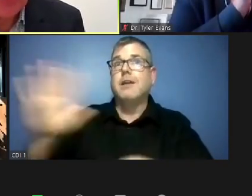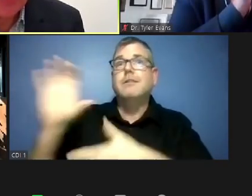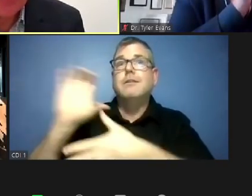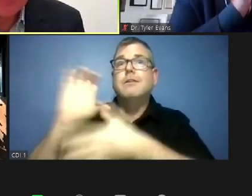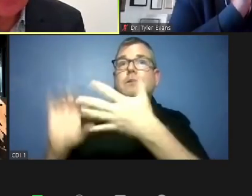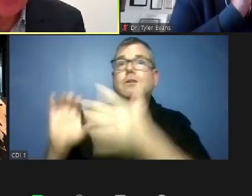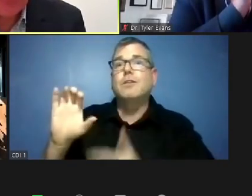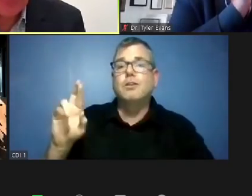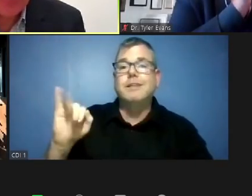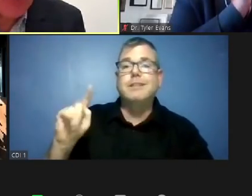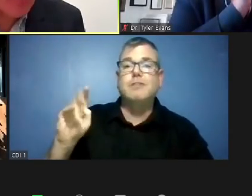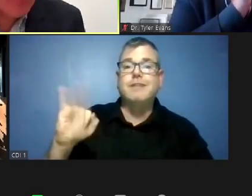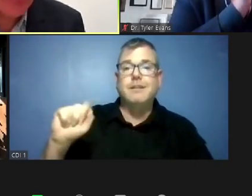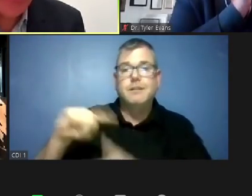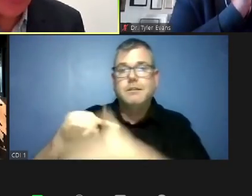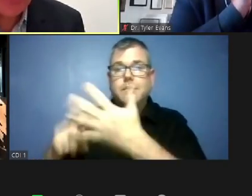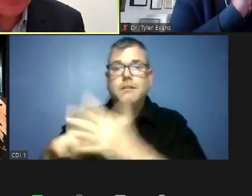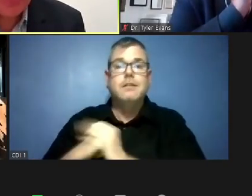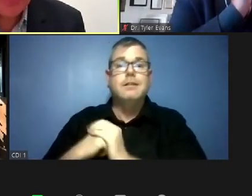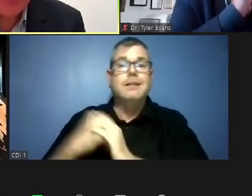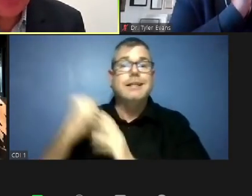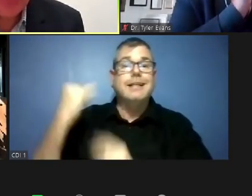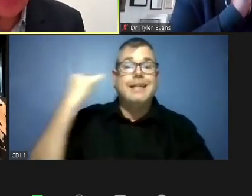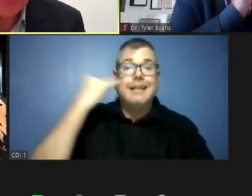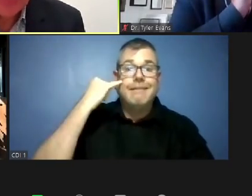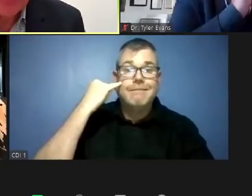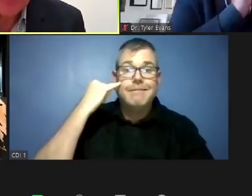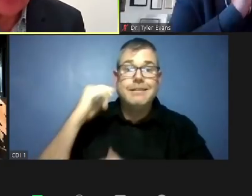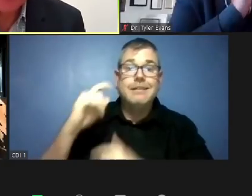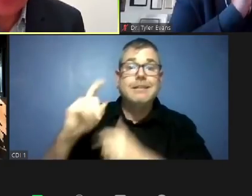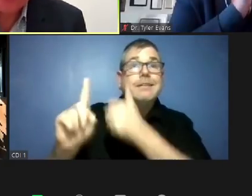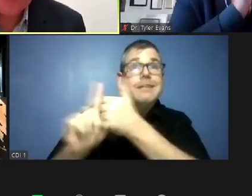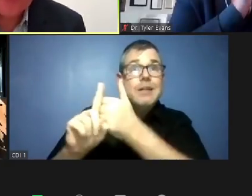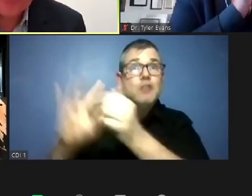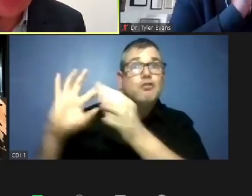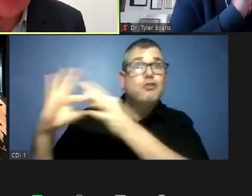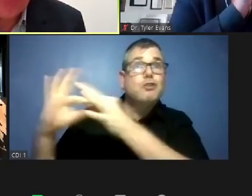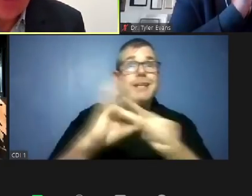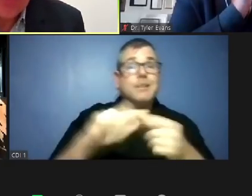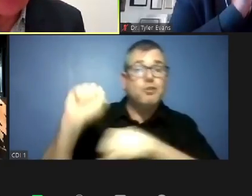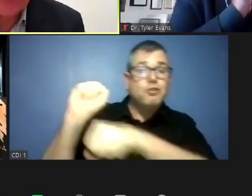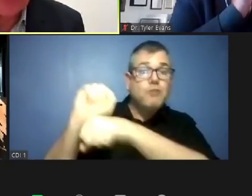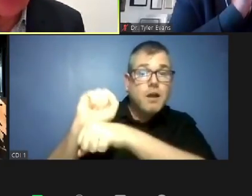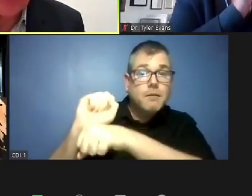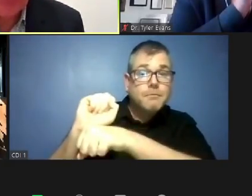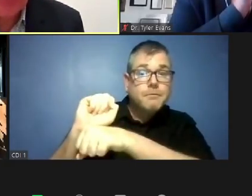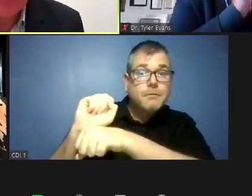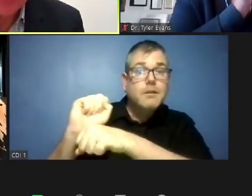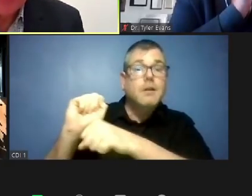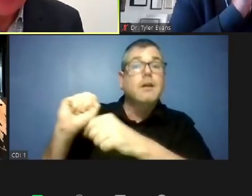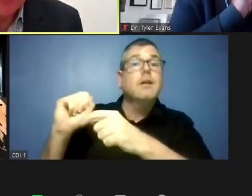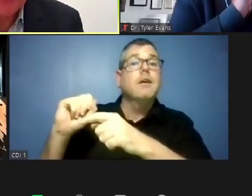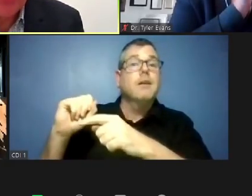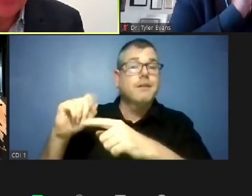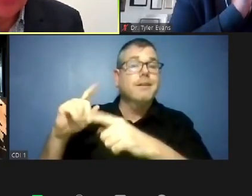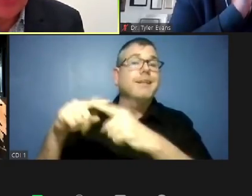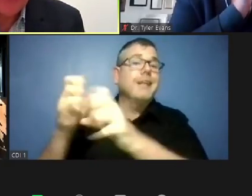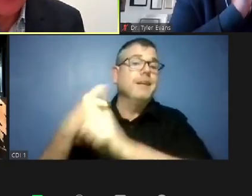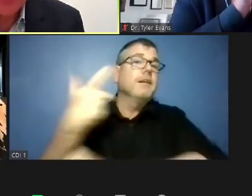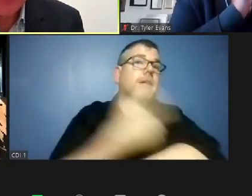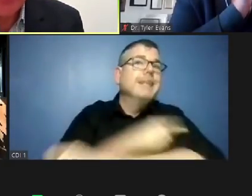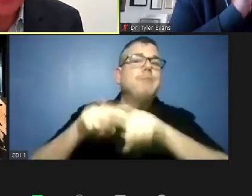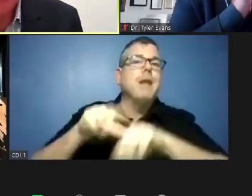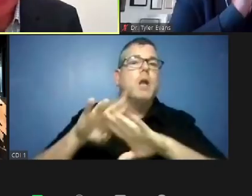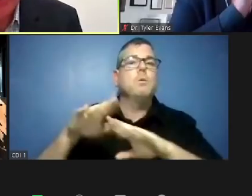your occupation, you'll get vaccinated in the county in which you work. If you're being vaccinated based on